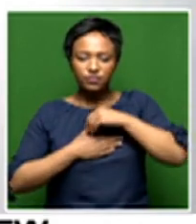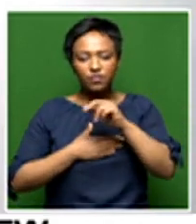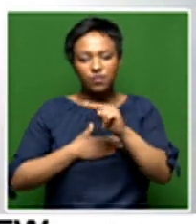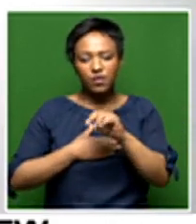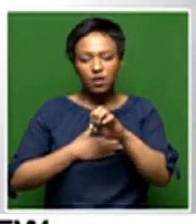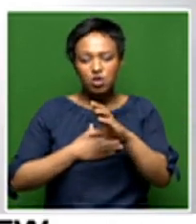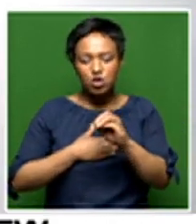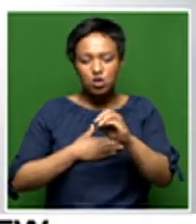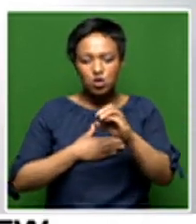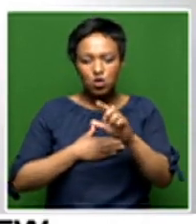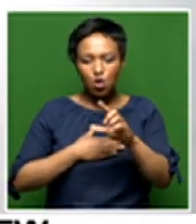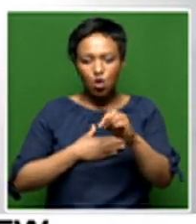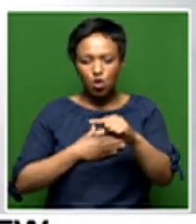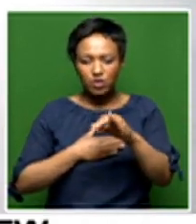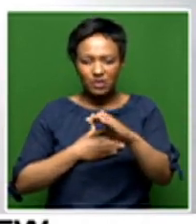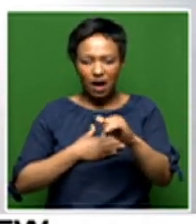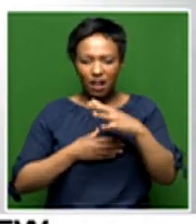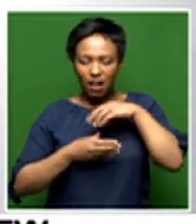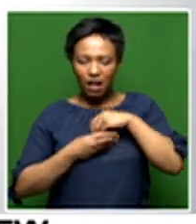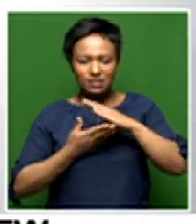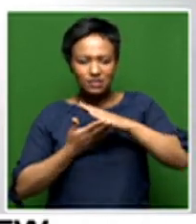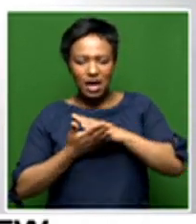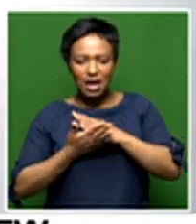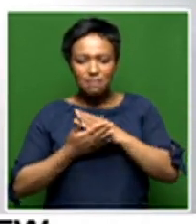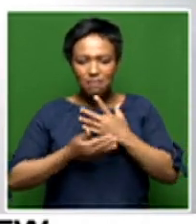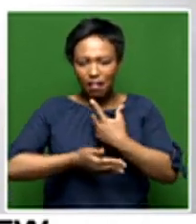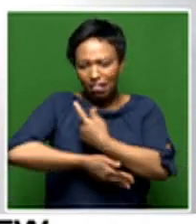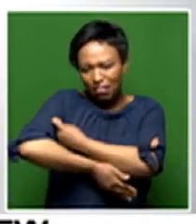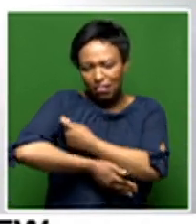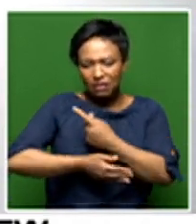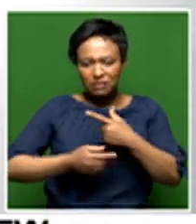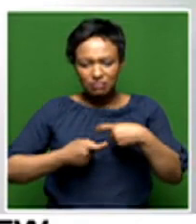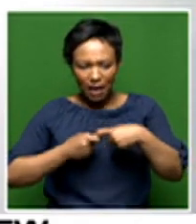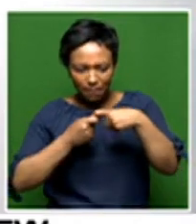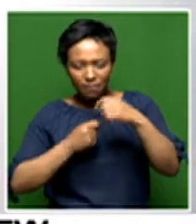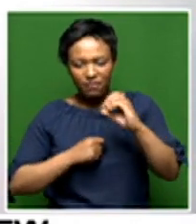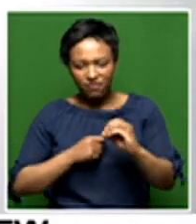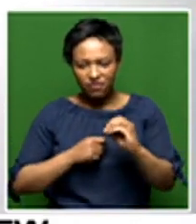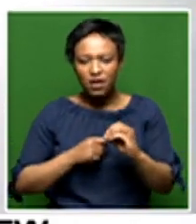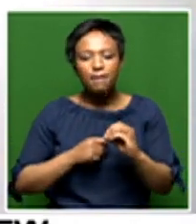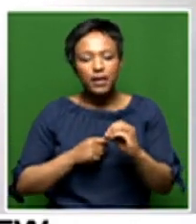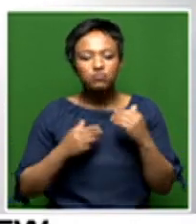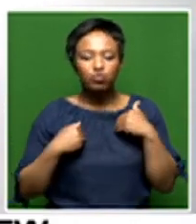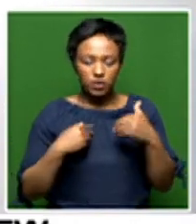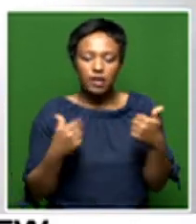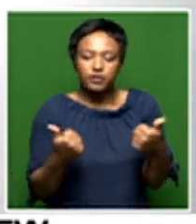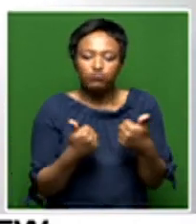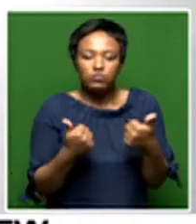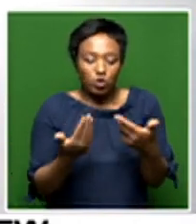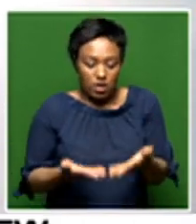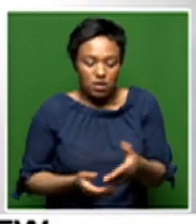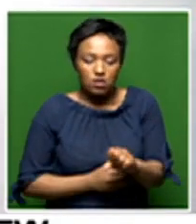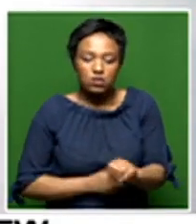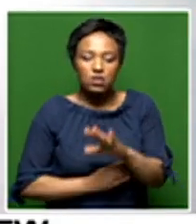myelitis, that caused the trial to pause. But it has restarted in South